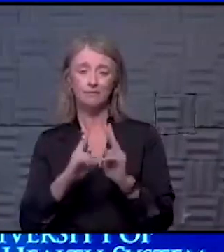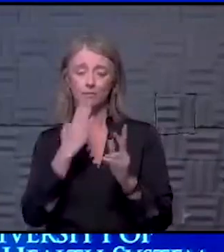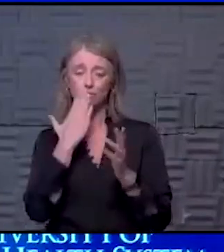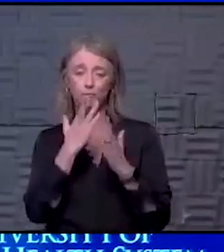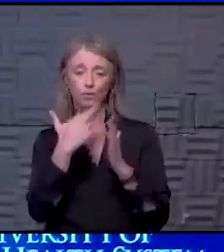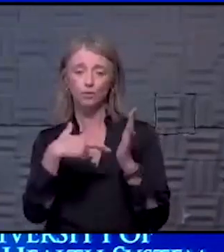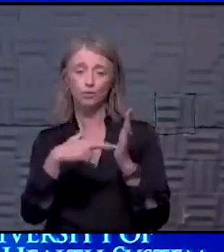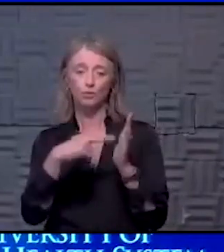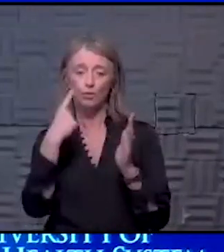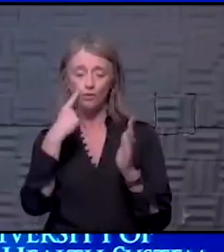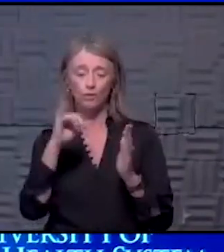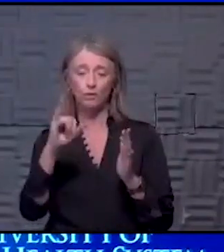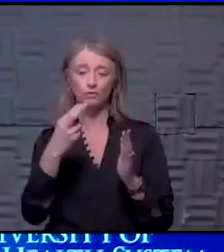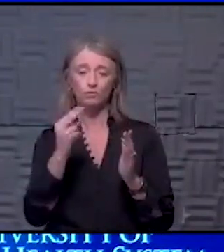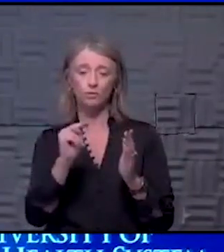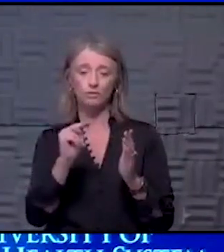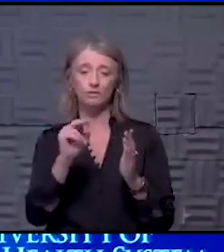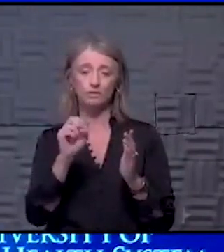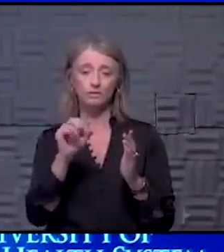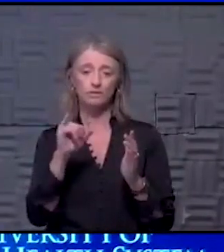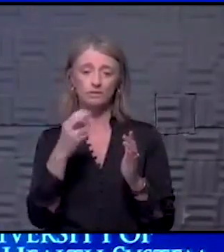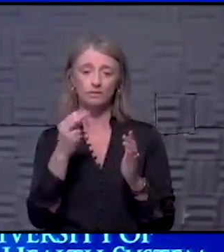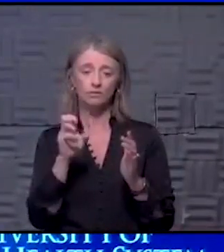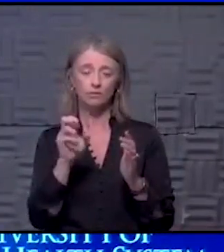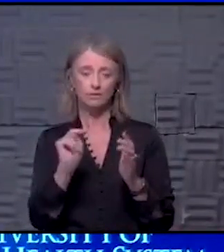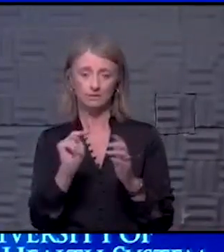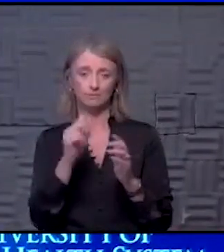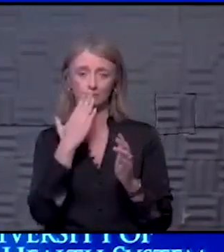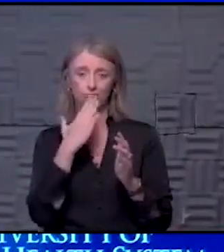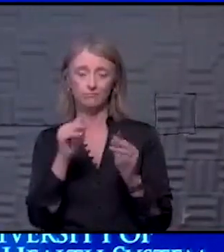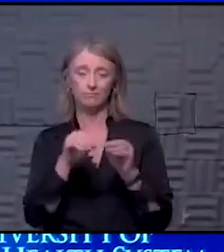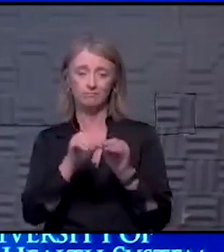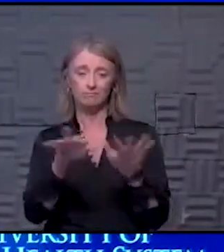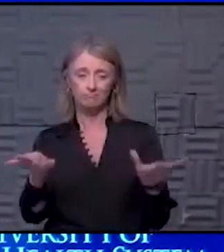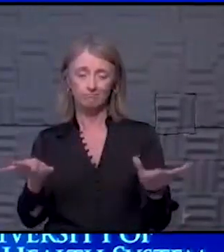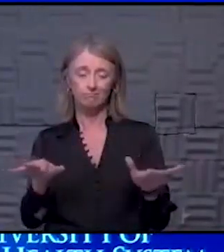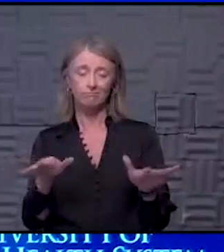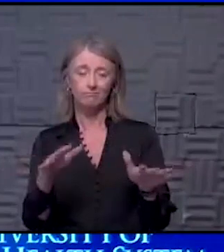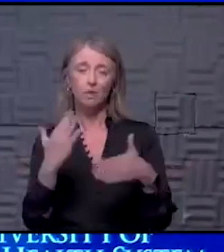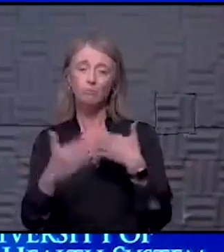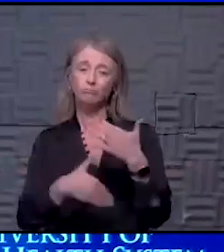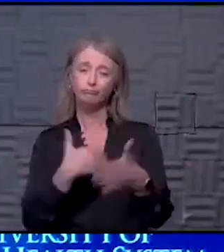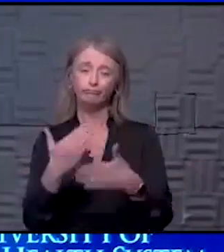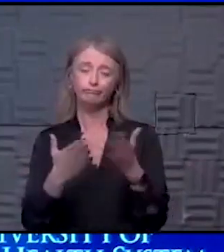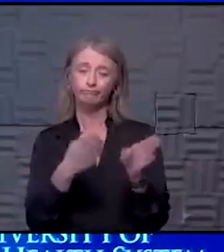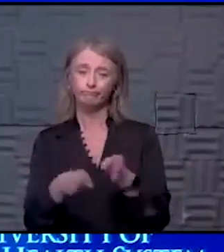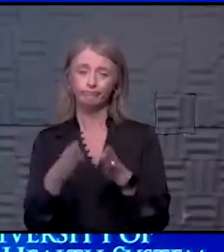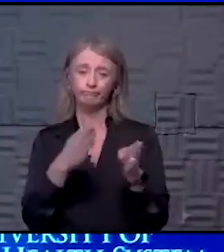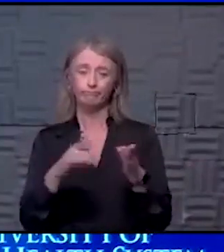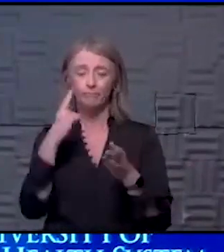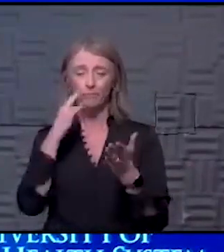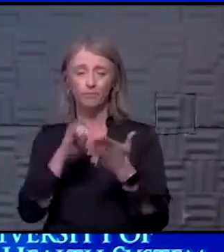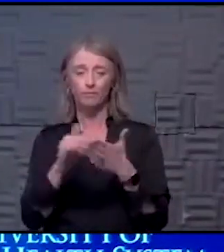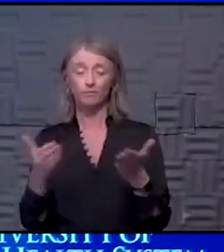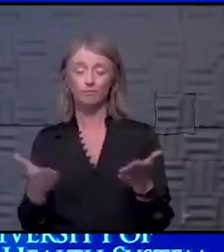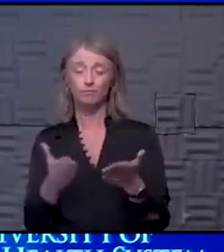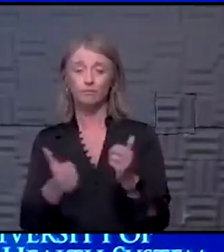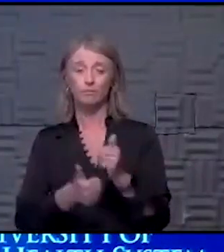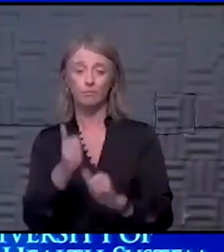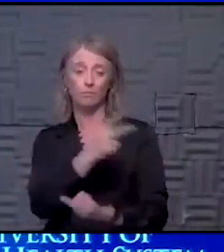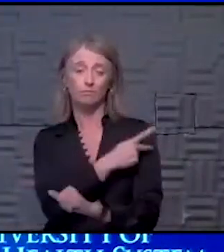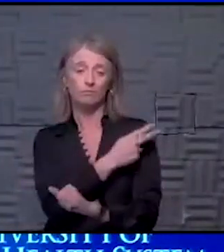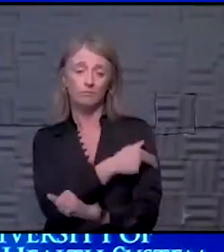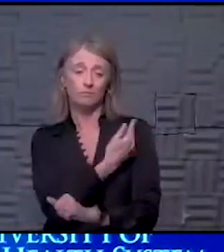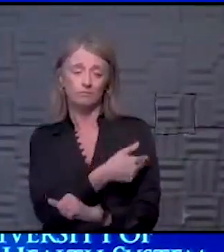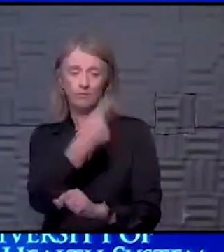role for Johnson & Johnson as it sort of gets out in the community. And so we're well on our way for plans for that here, and I think most